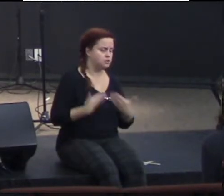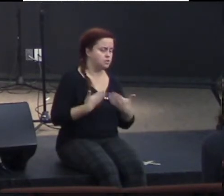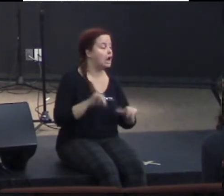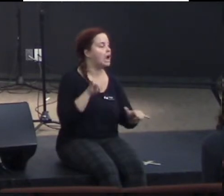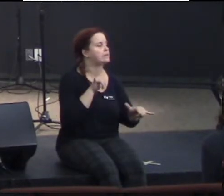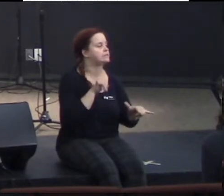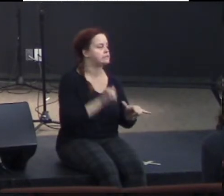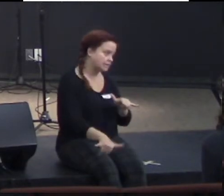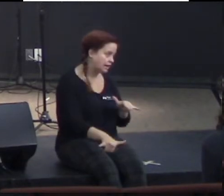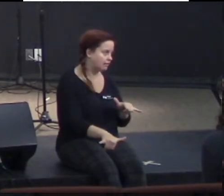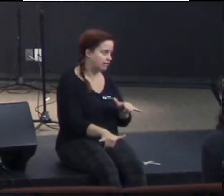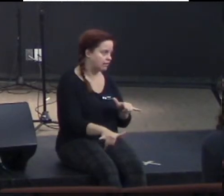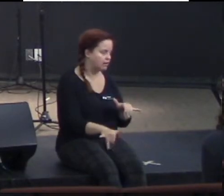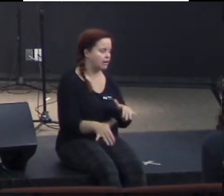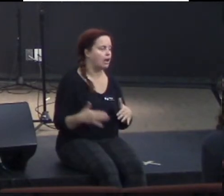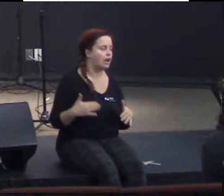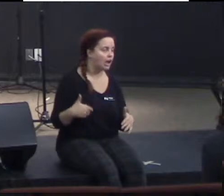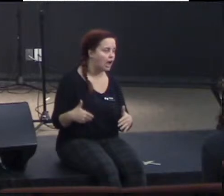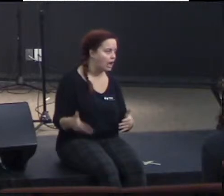as you are.